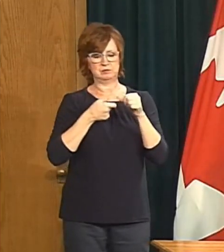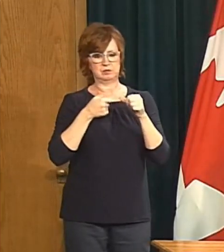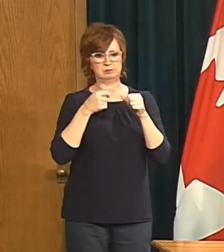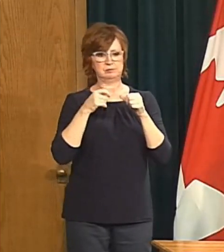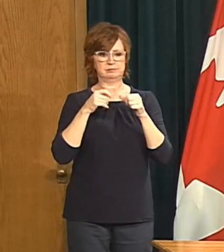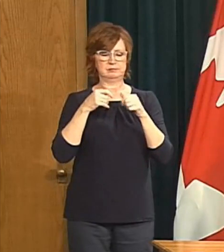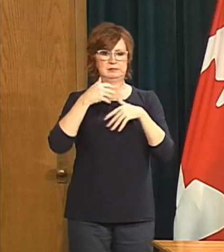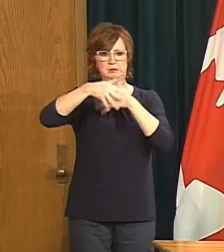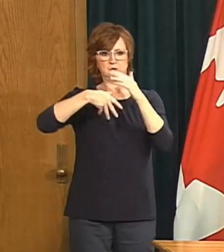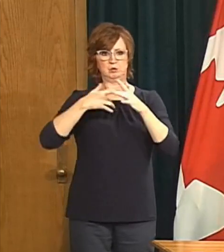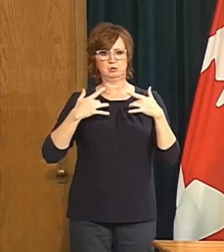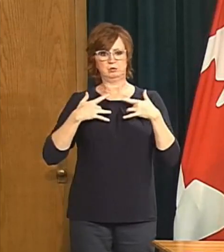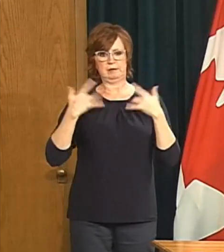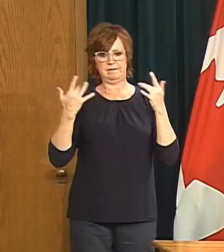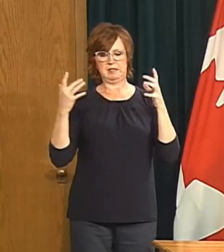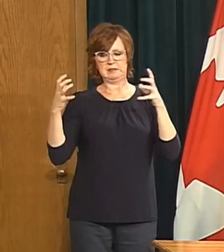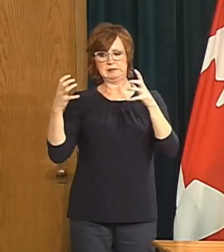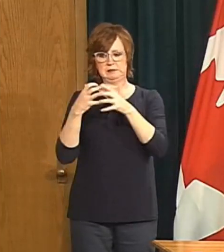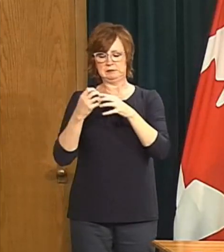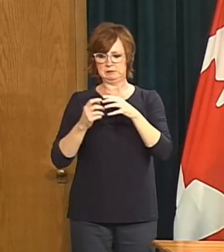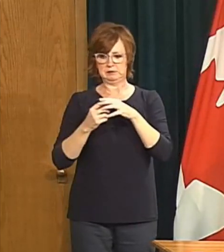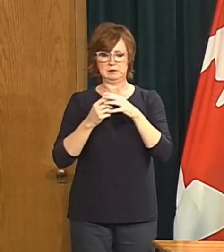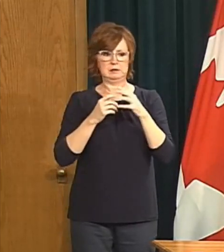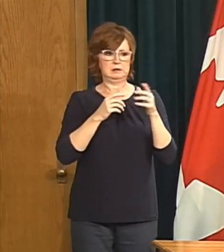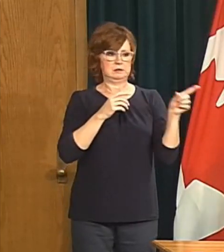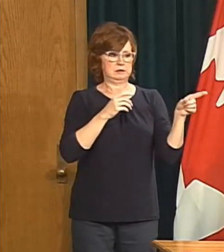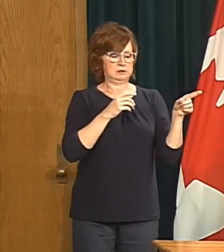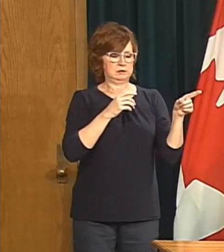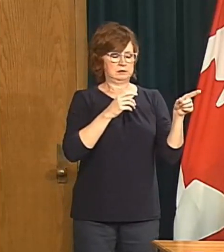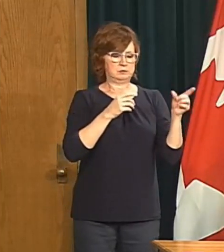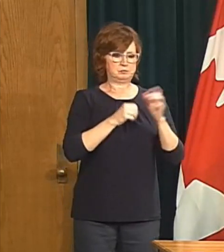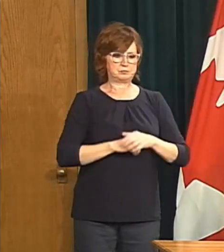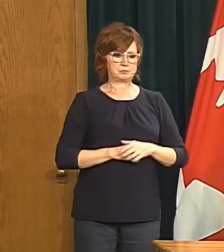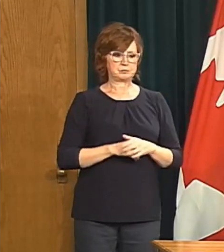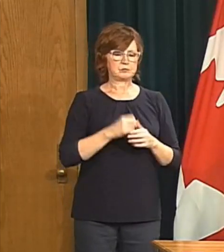time, occasional cases in healthcare workers.